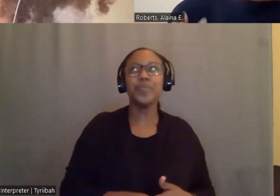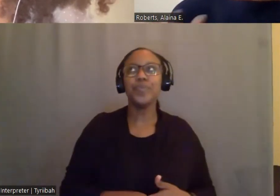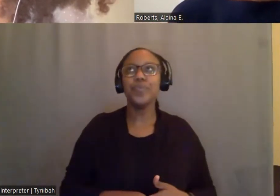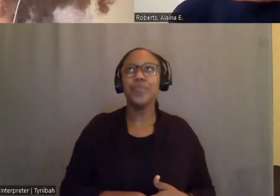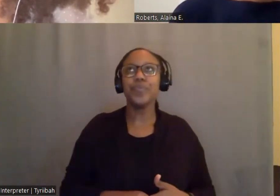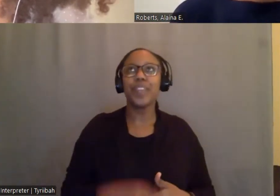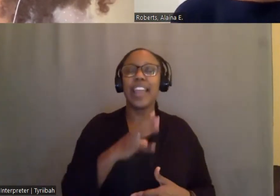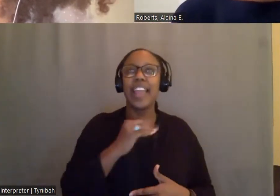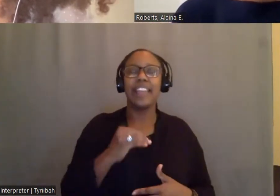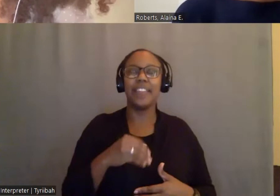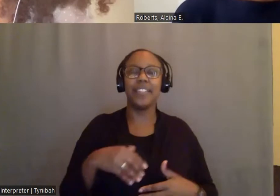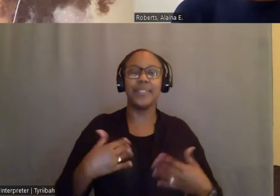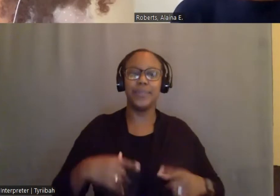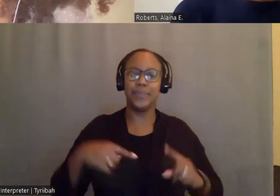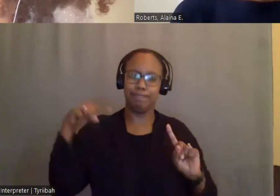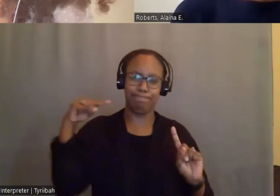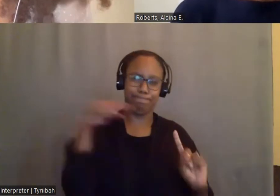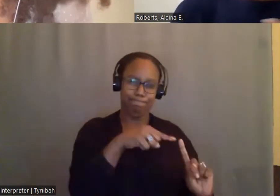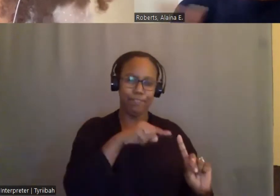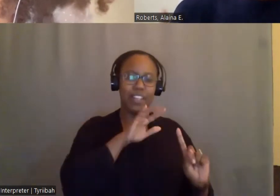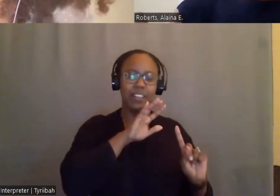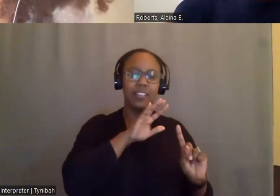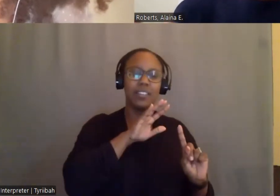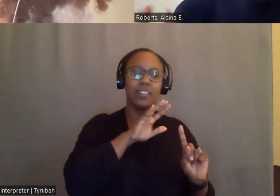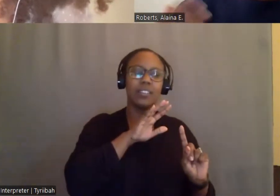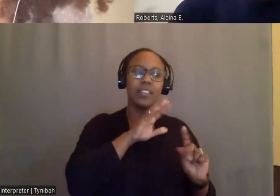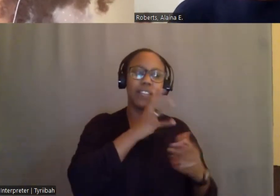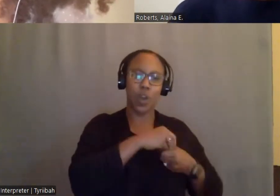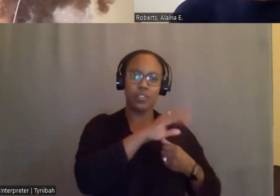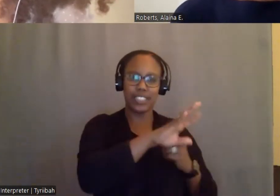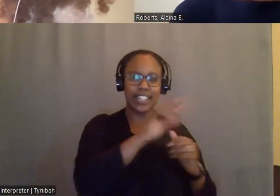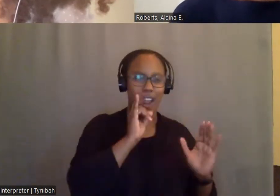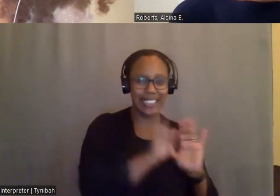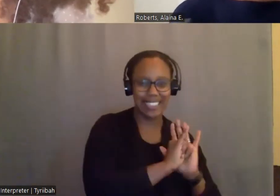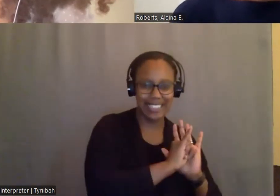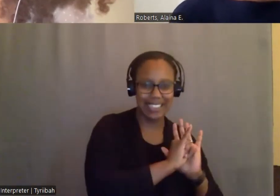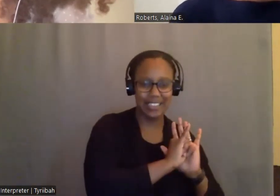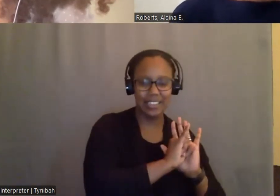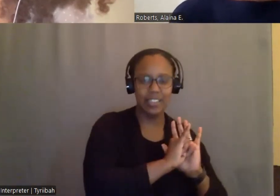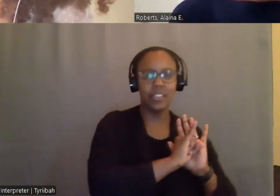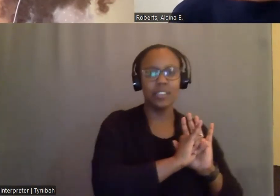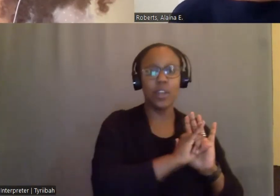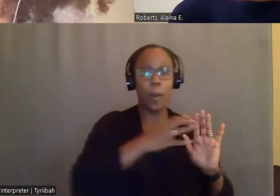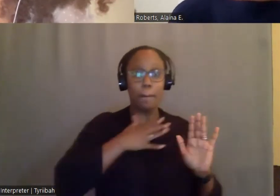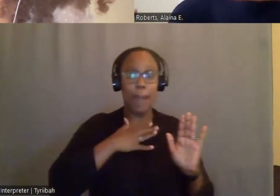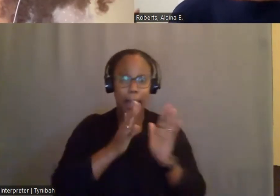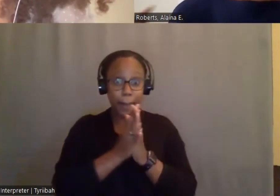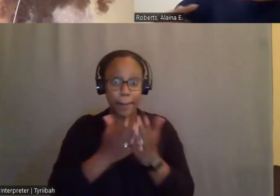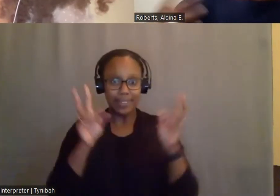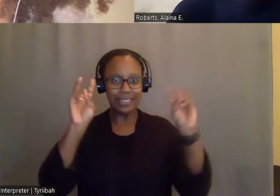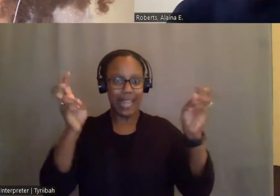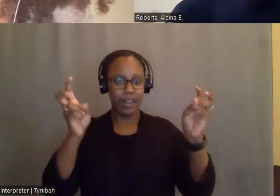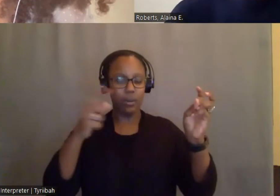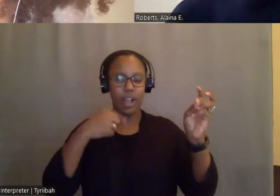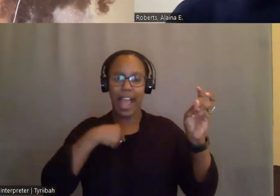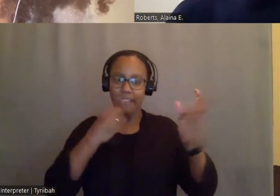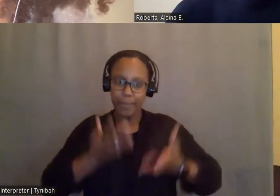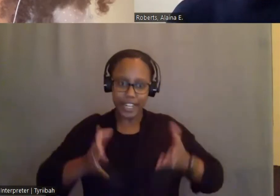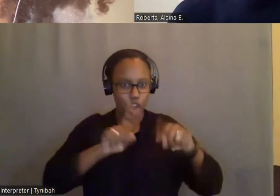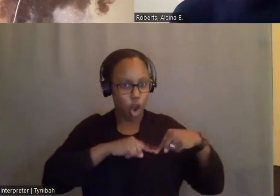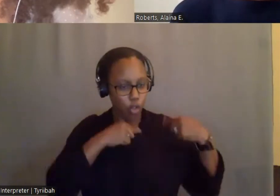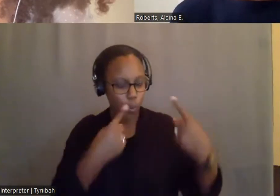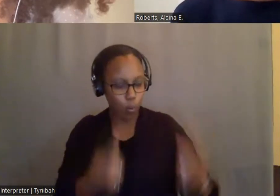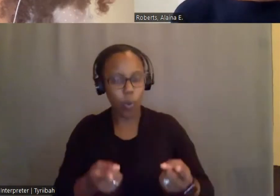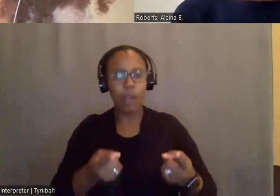key part of their identity. And so making my book's title, I've Been Here All the While, is me really saying, I'm trying to speak